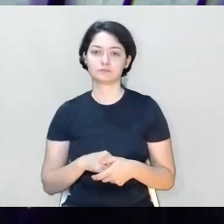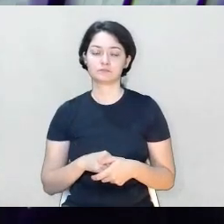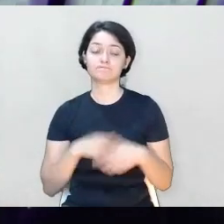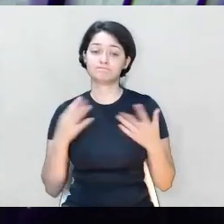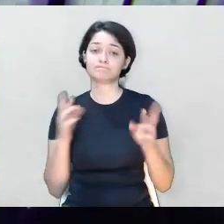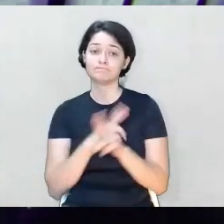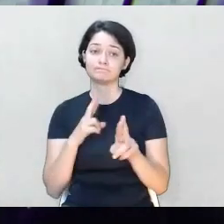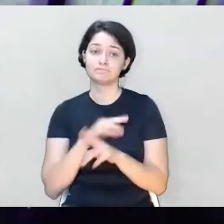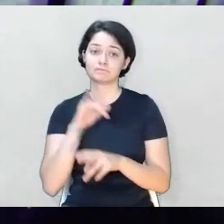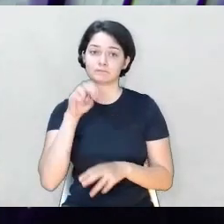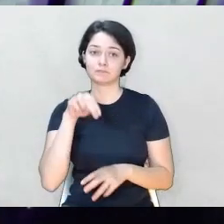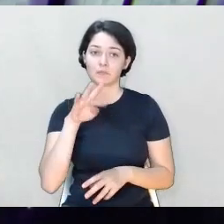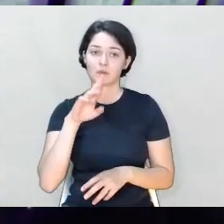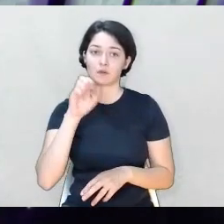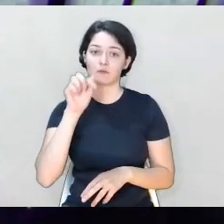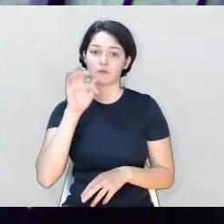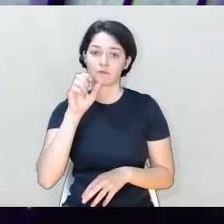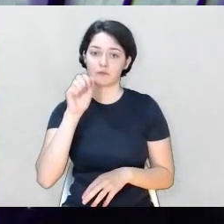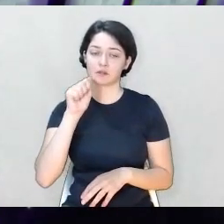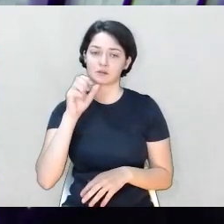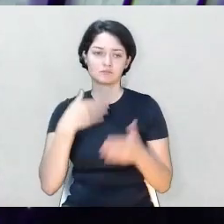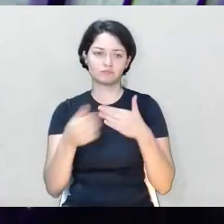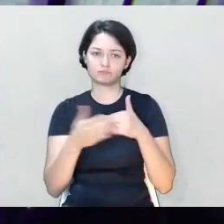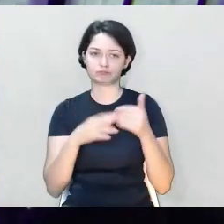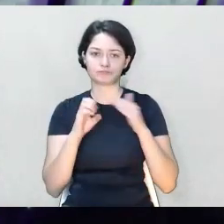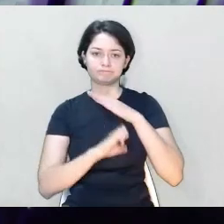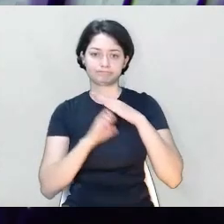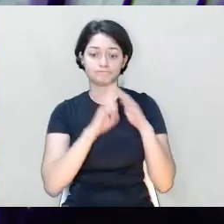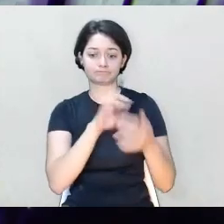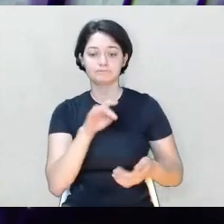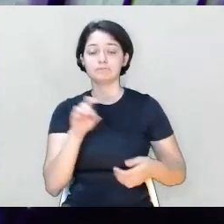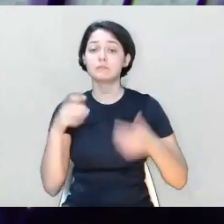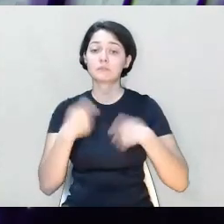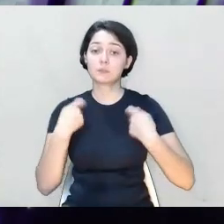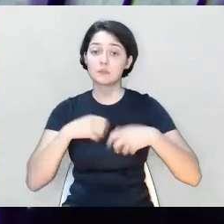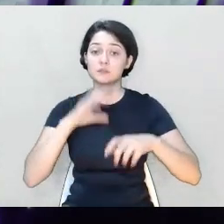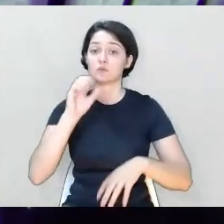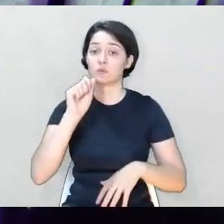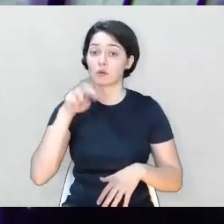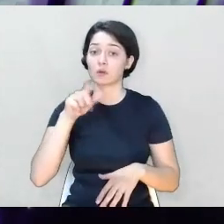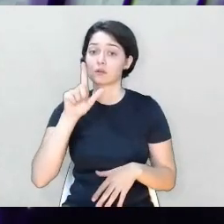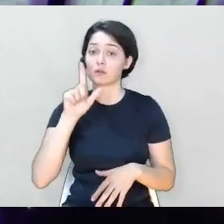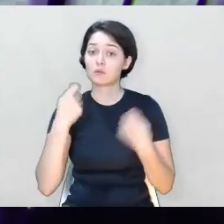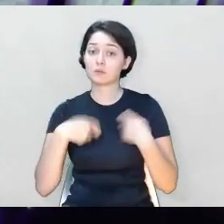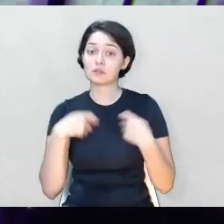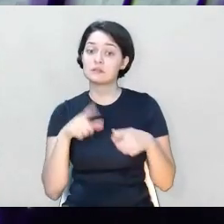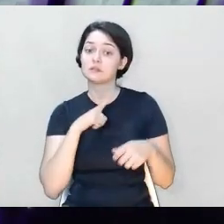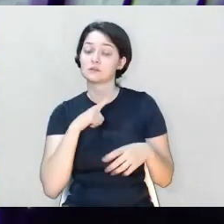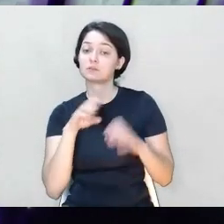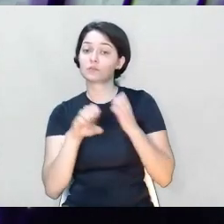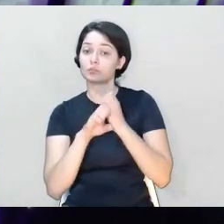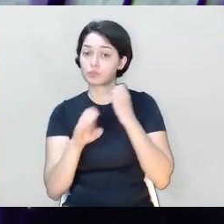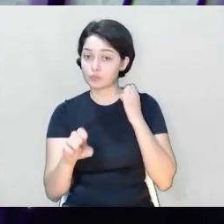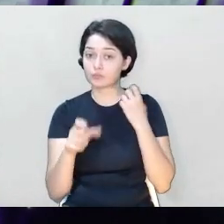With regard to the interfaces, any system nowadays, any company that wants to personalize needs a channel, which needs a